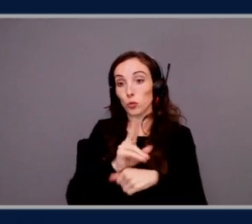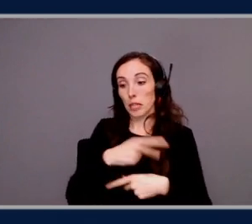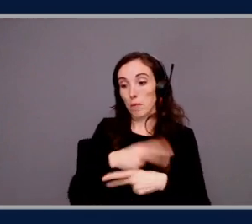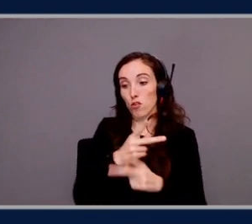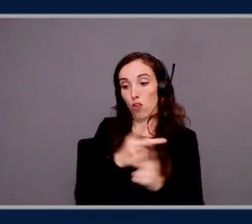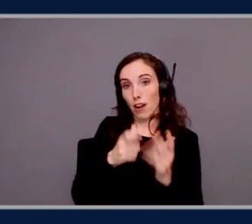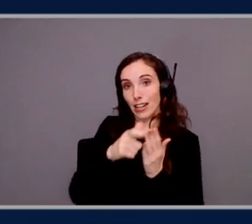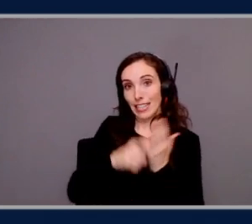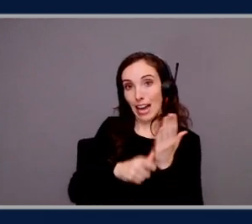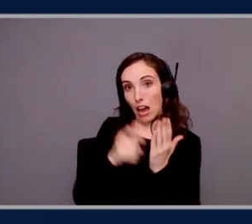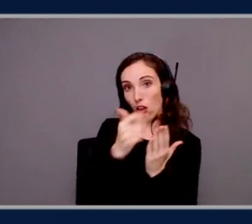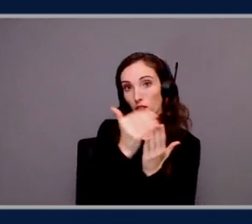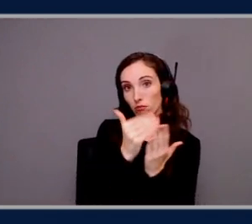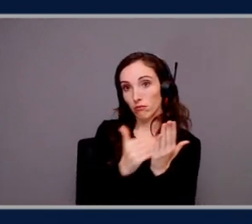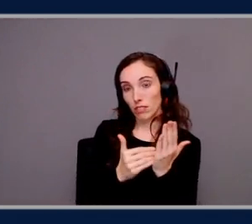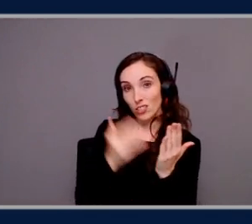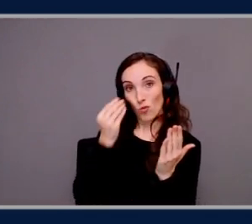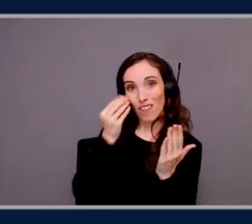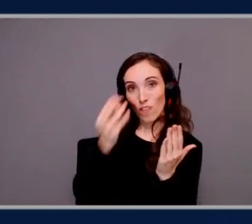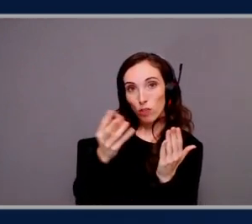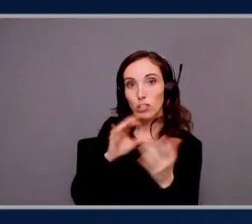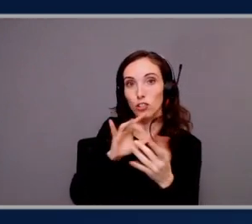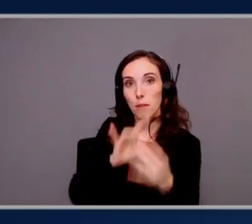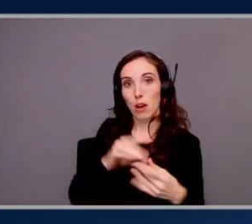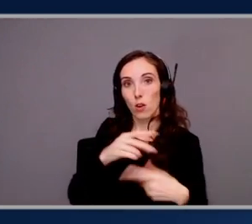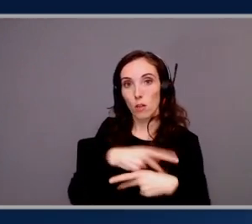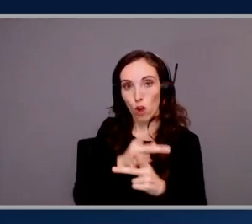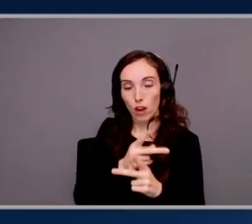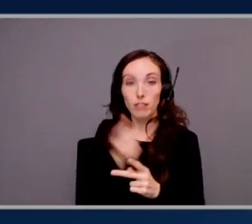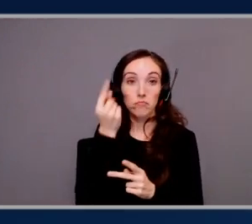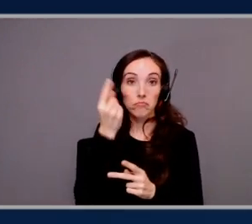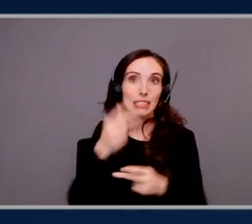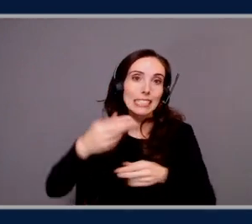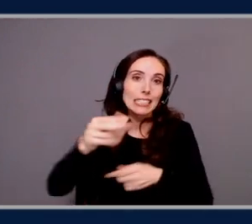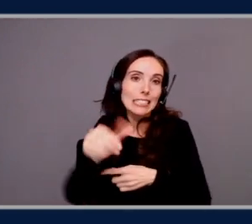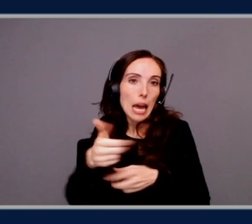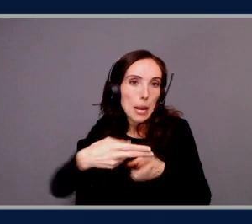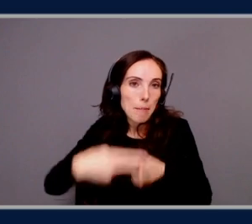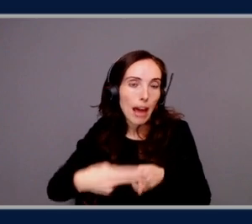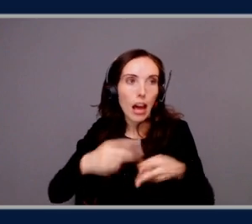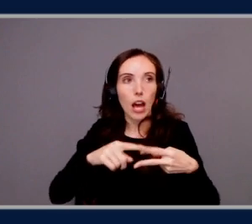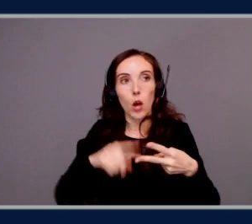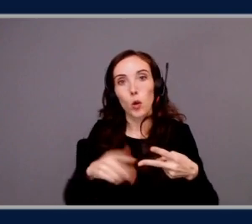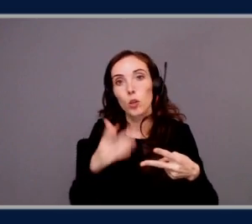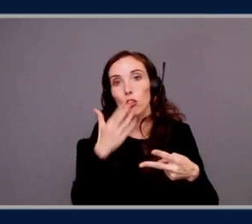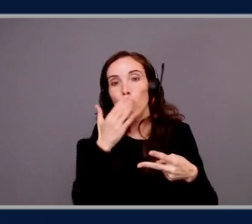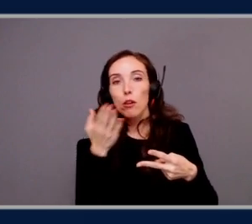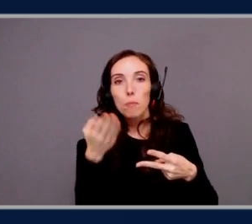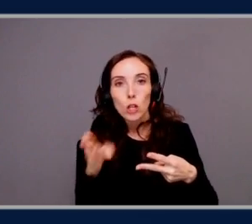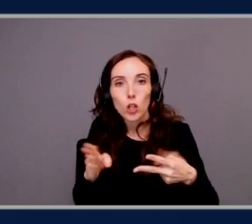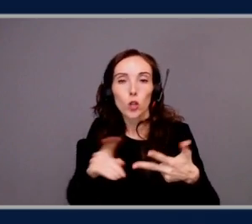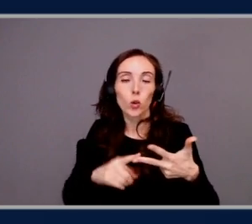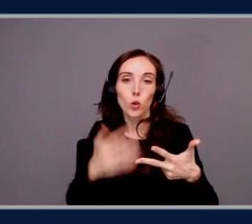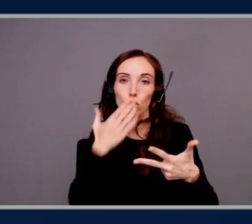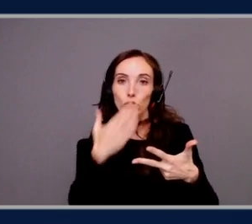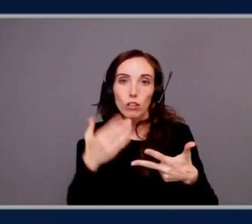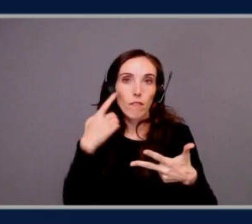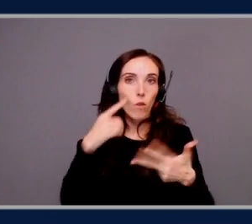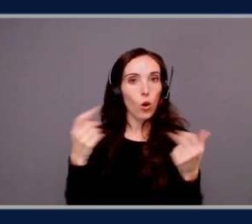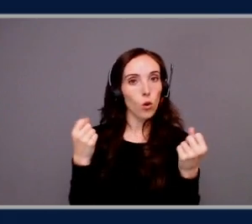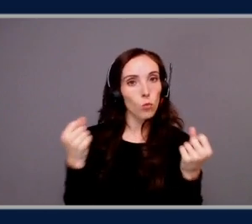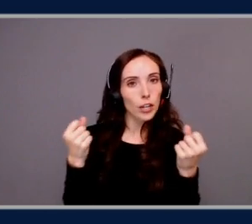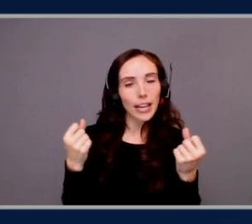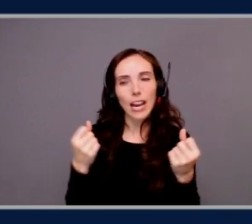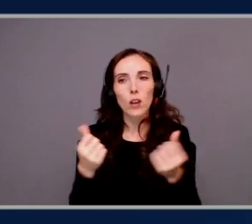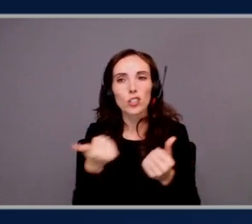that about the product. So these are 10-pound weights. They come in blue. They're good for working out. We're taking any kind of prompt that I, as the